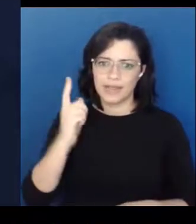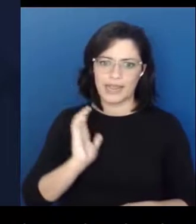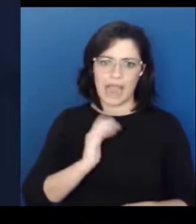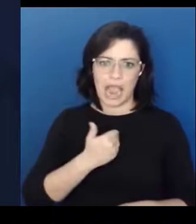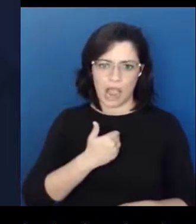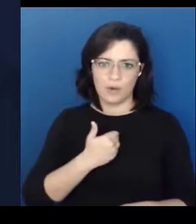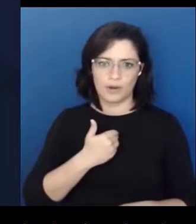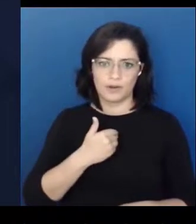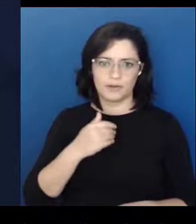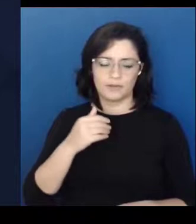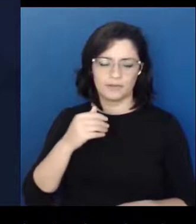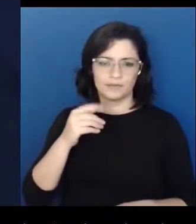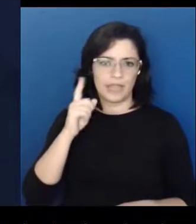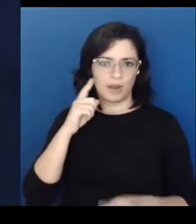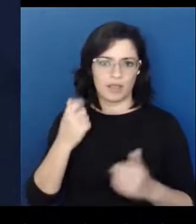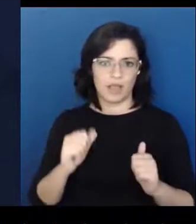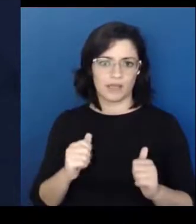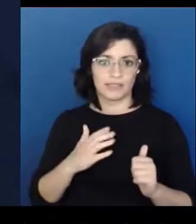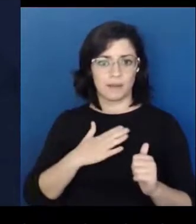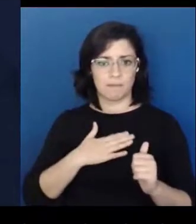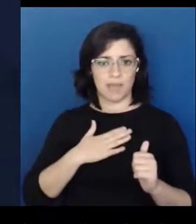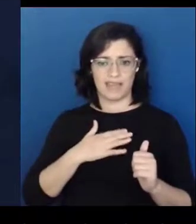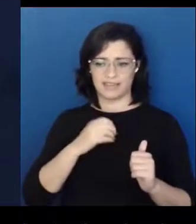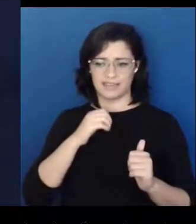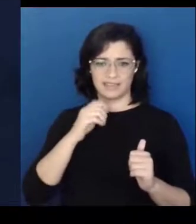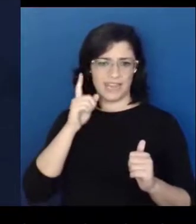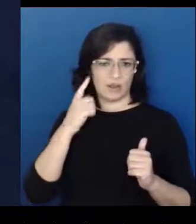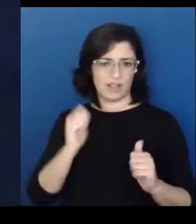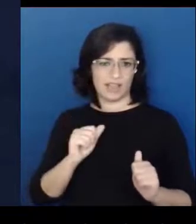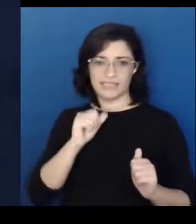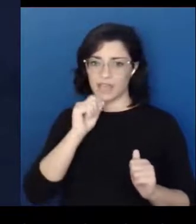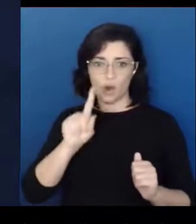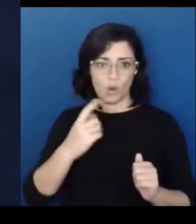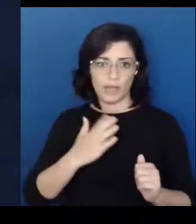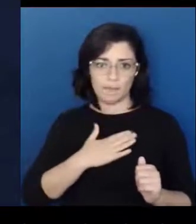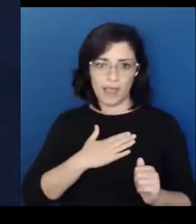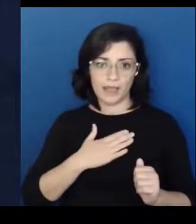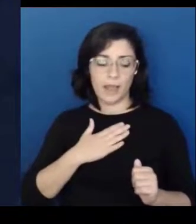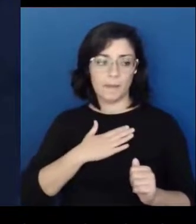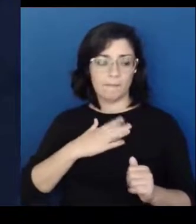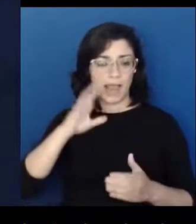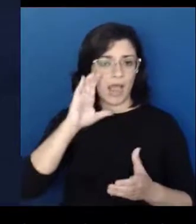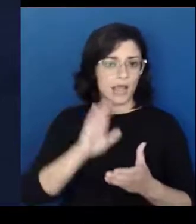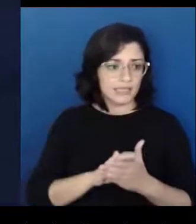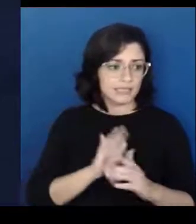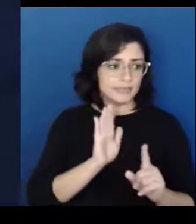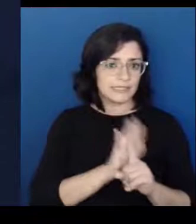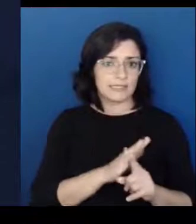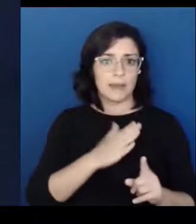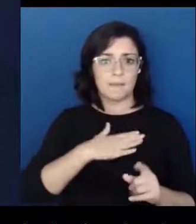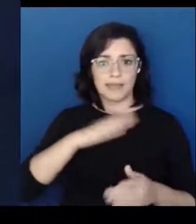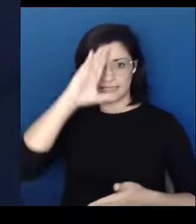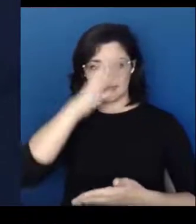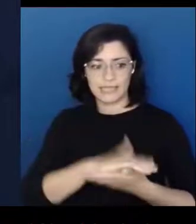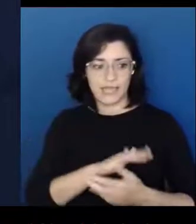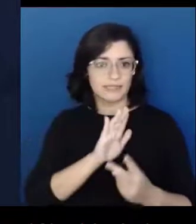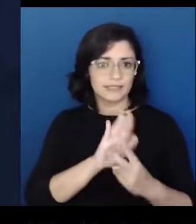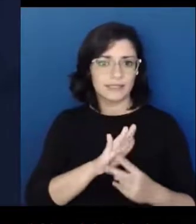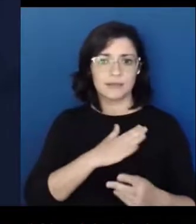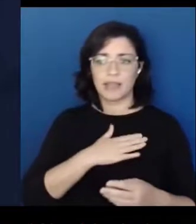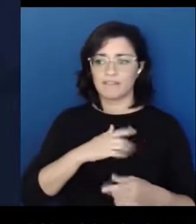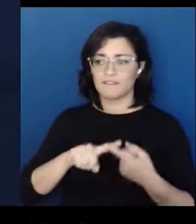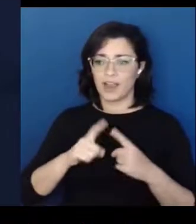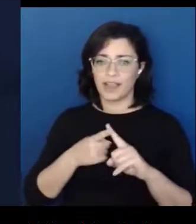mine. It's my husband's, it's my son's, it's my friend's. And we all understand it together so that we can communicate